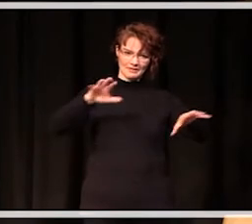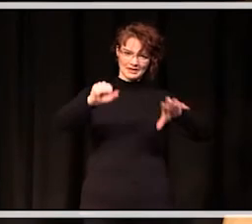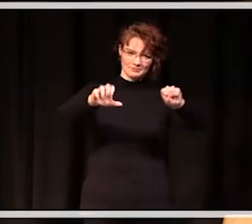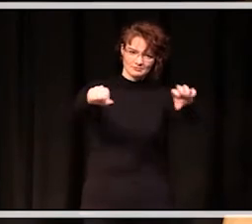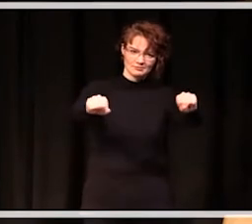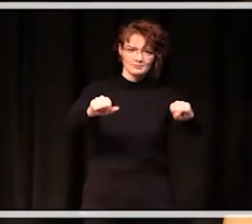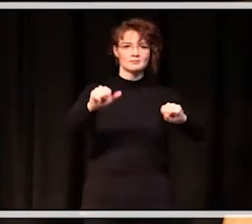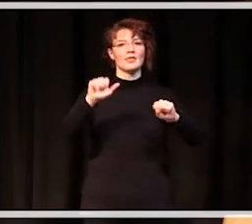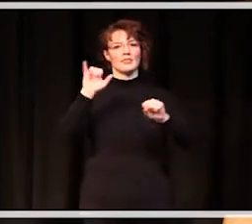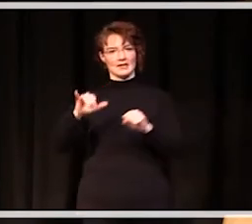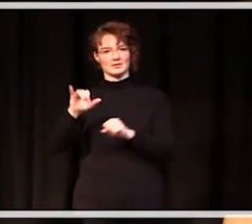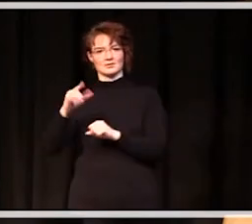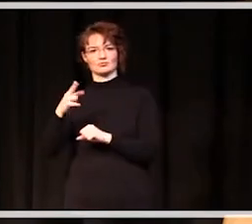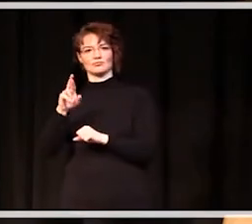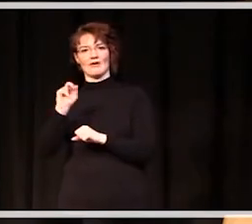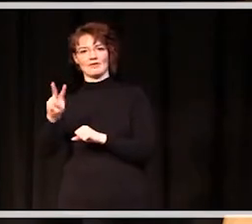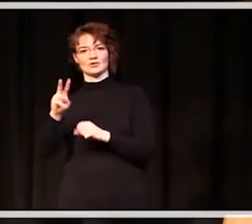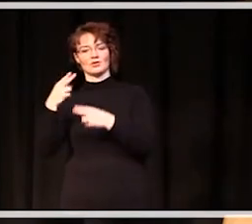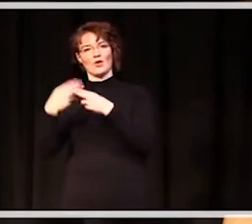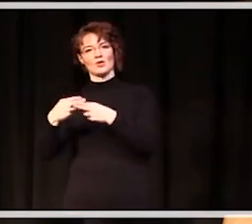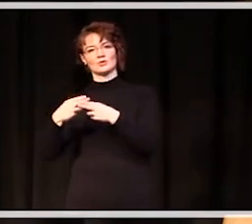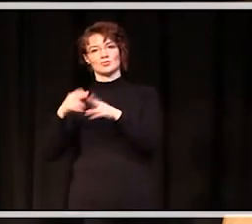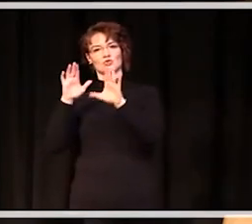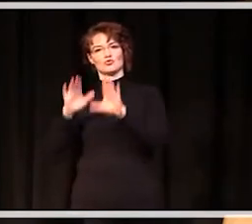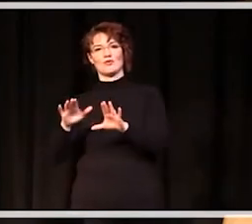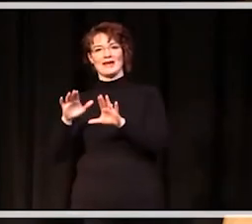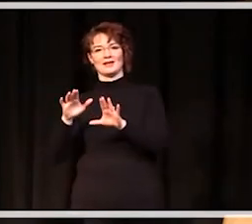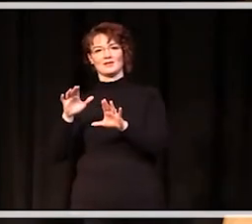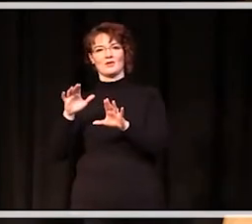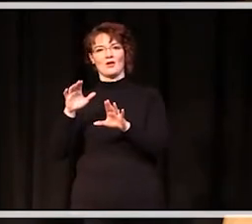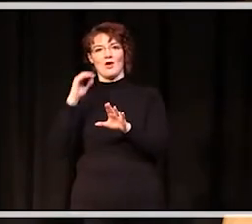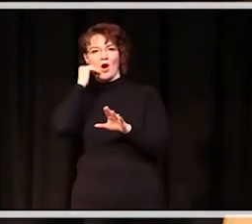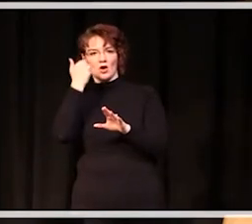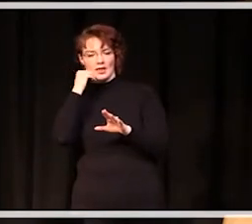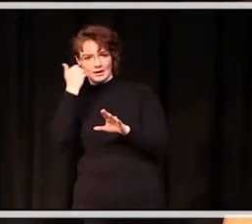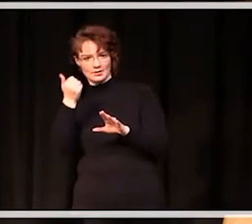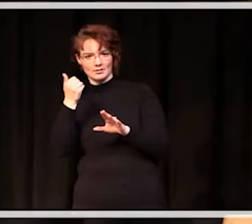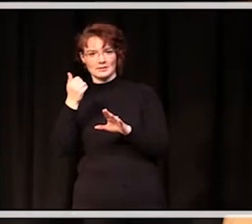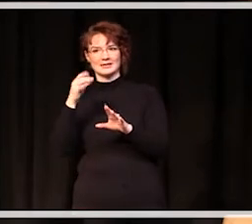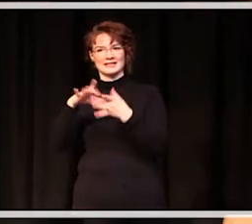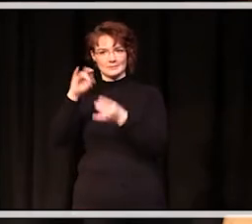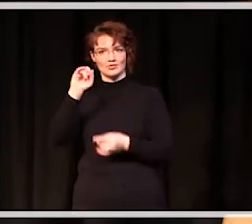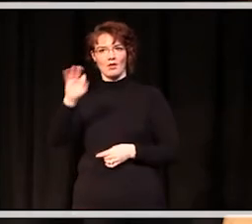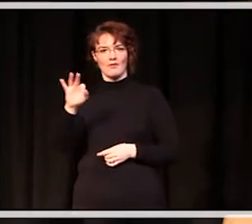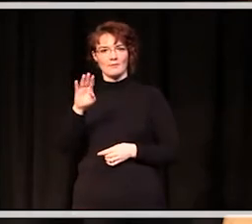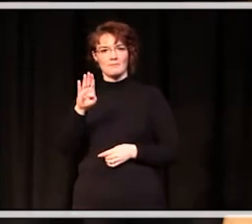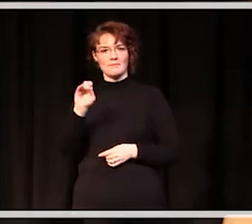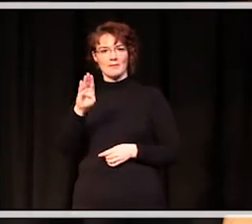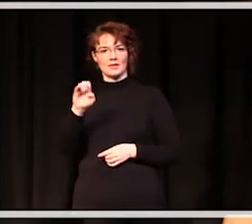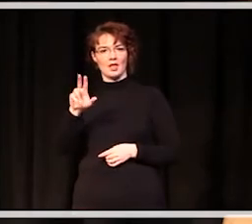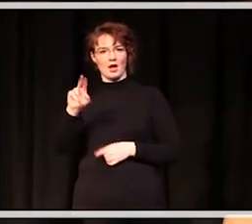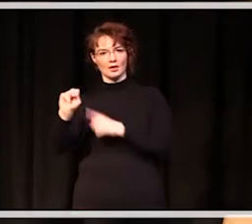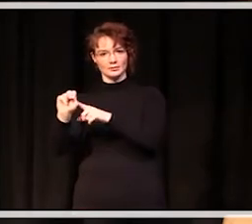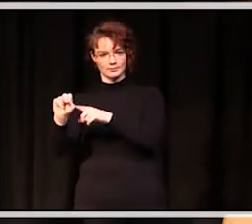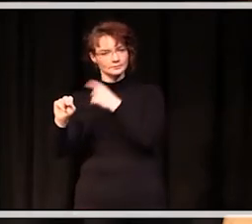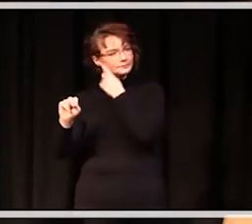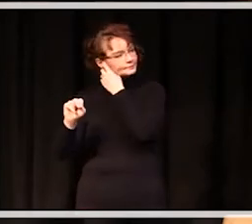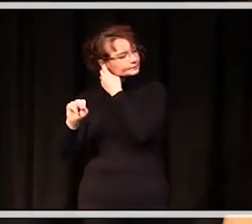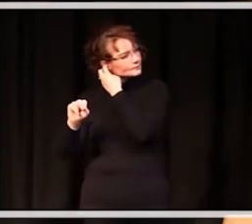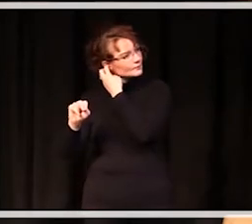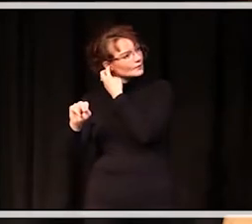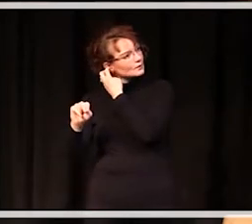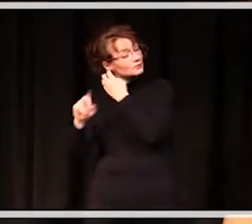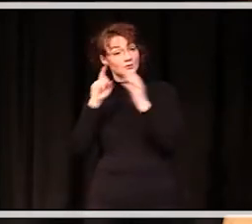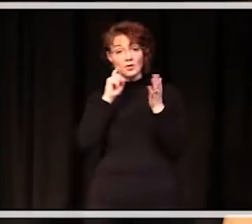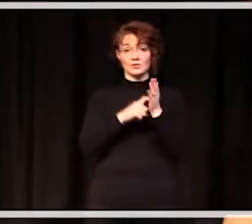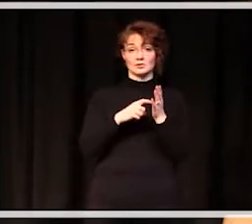great harlot or the prostitute. It's the spirit of Babylon. And if you notice that in